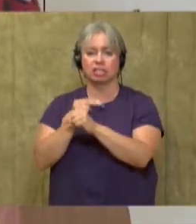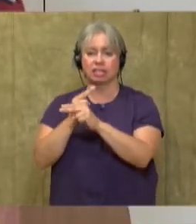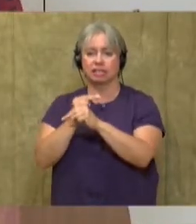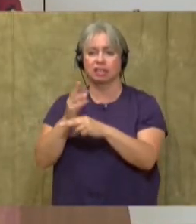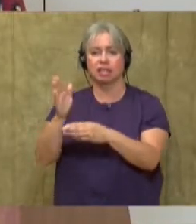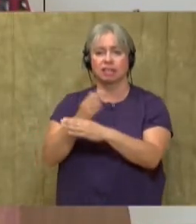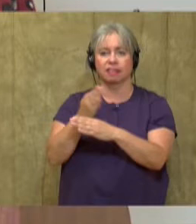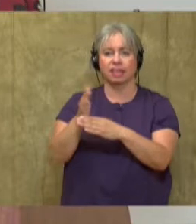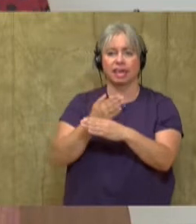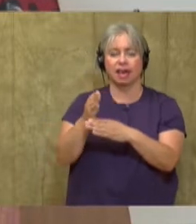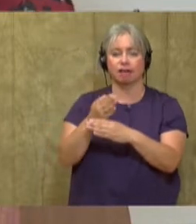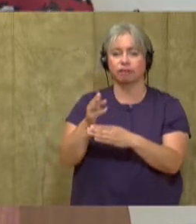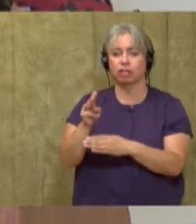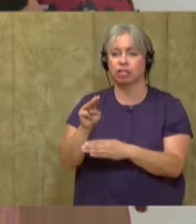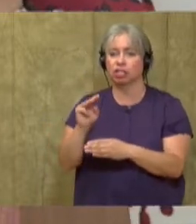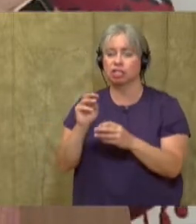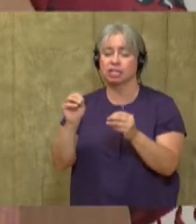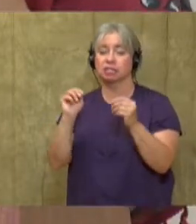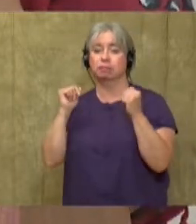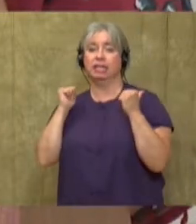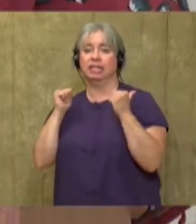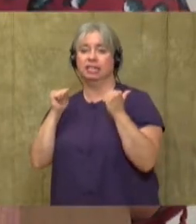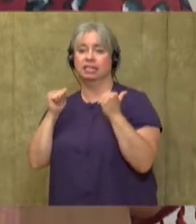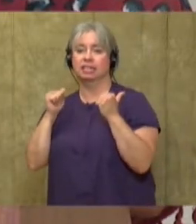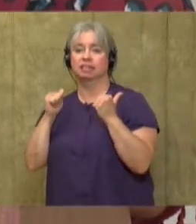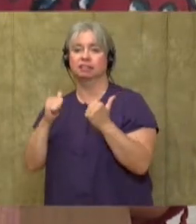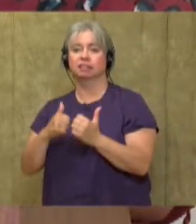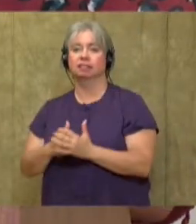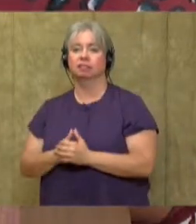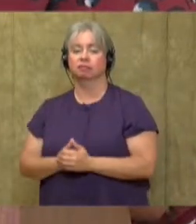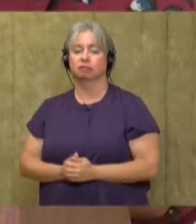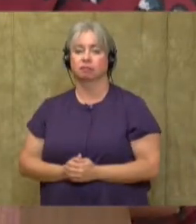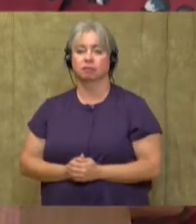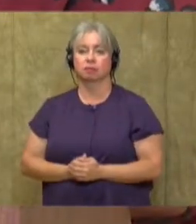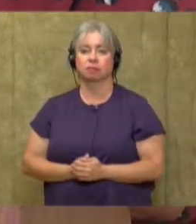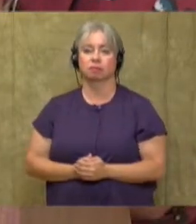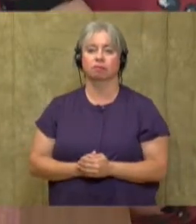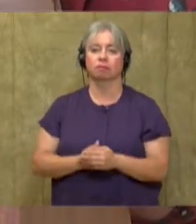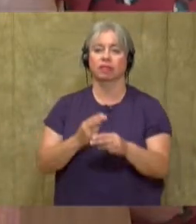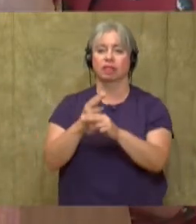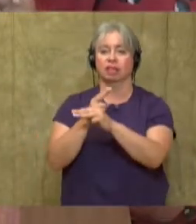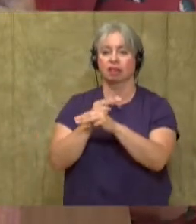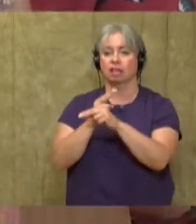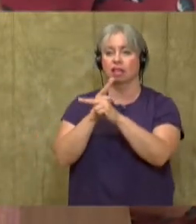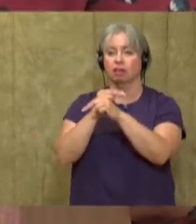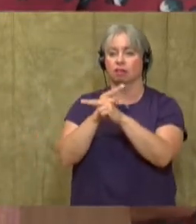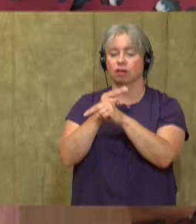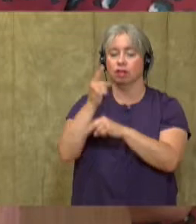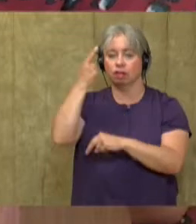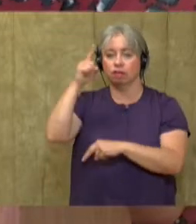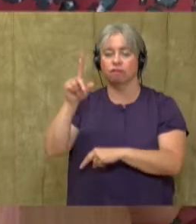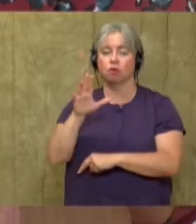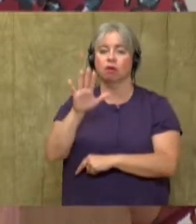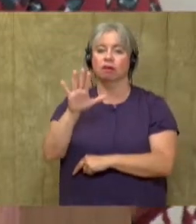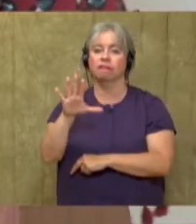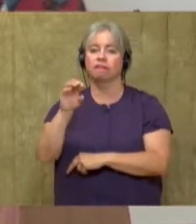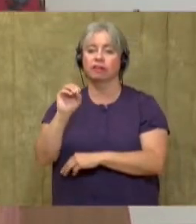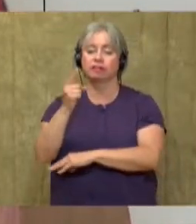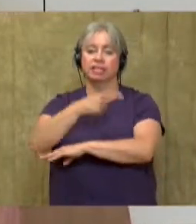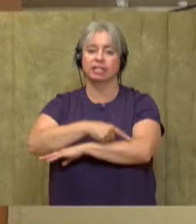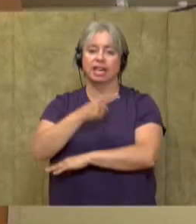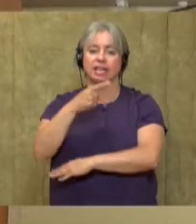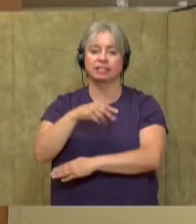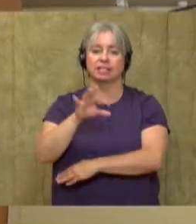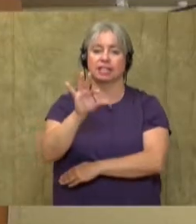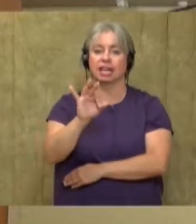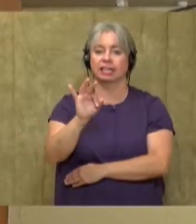average vehicle speed, so how fast the cars are going. On a certain freeway for 50 days in 1999. So they gave